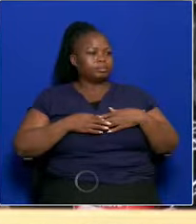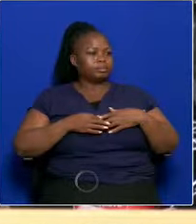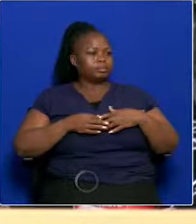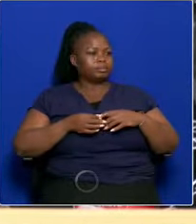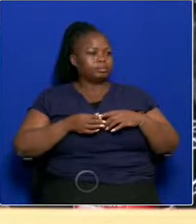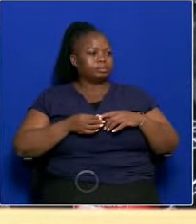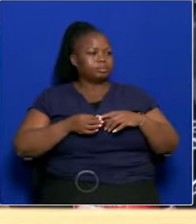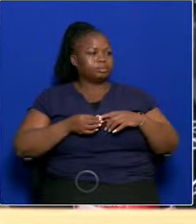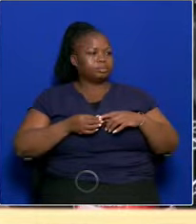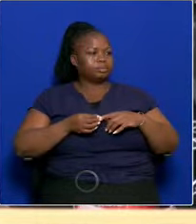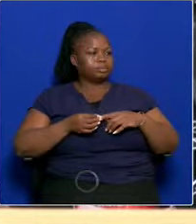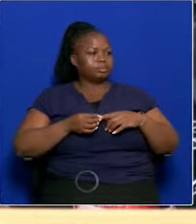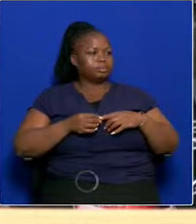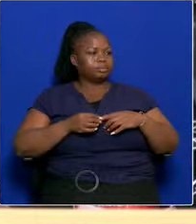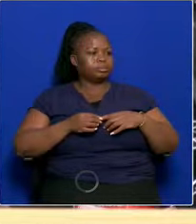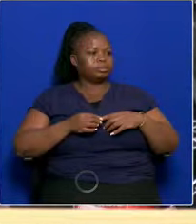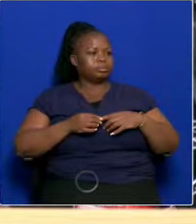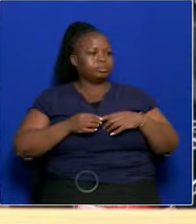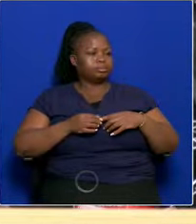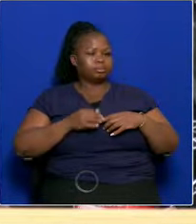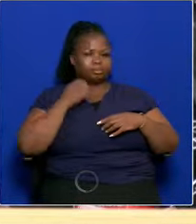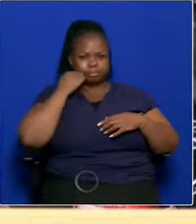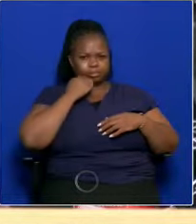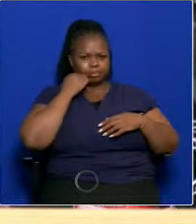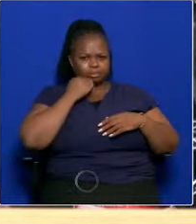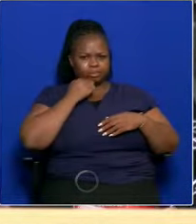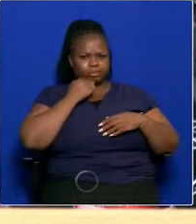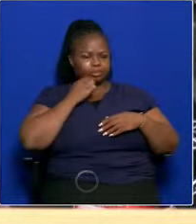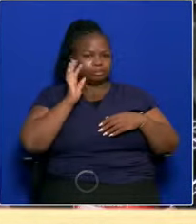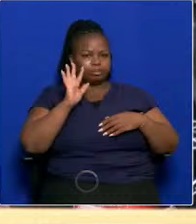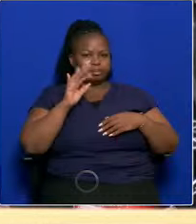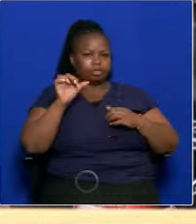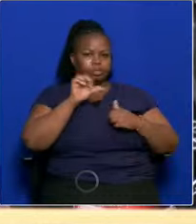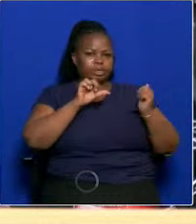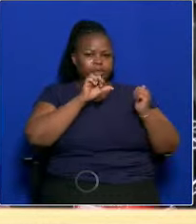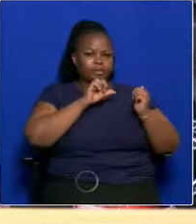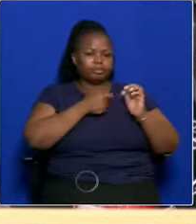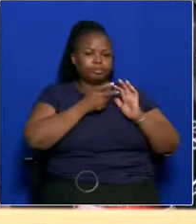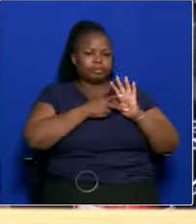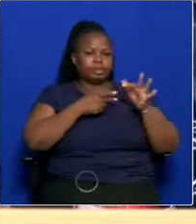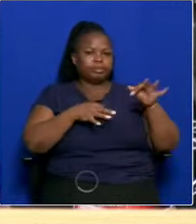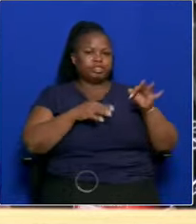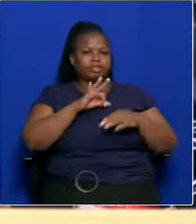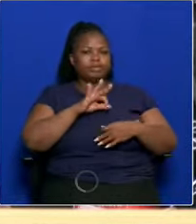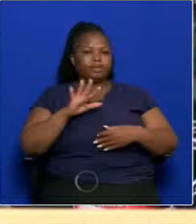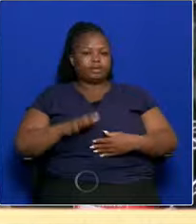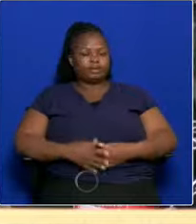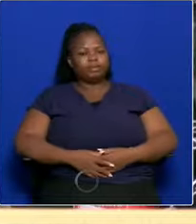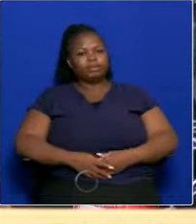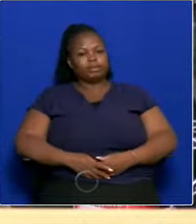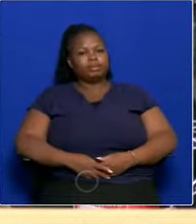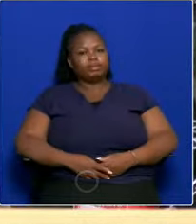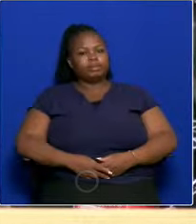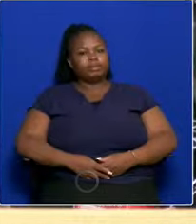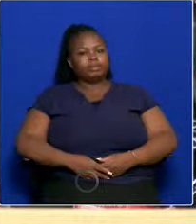My apologies, 37. let's start at page 35. The highlights are clearer